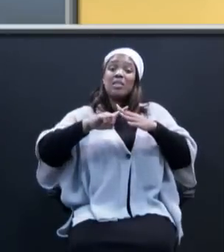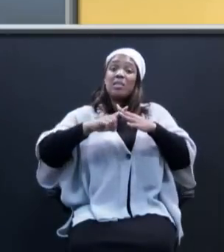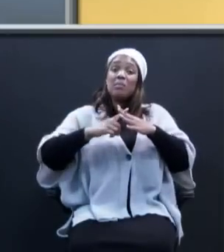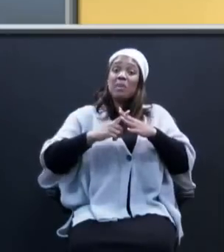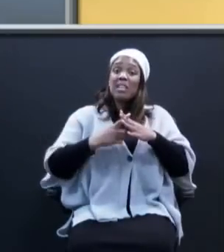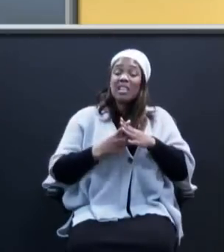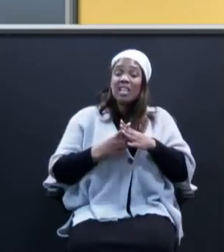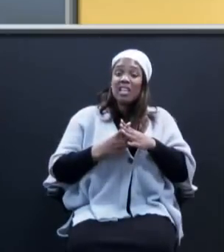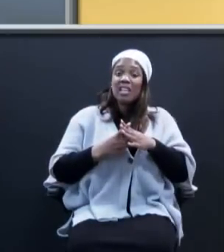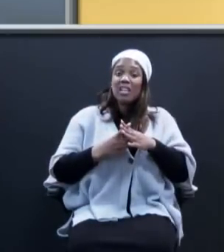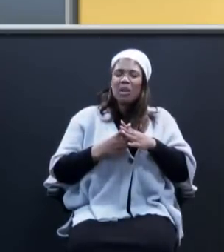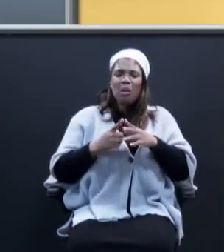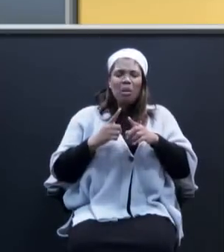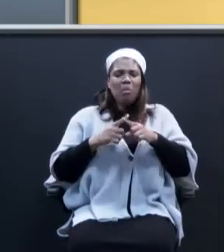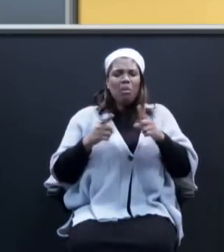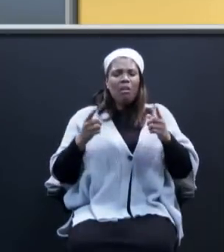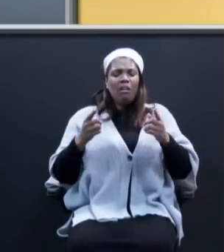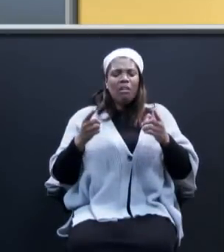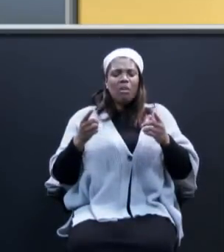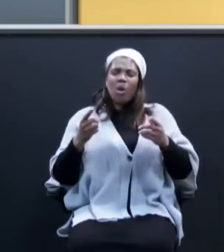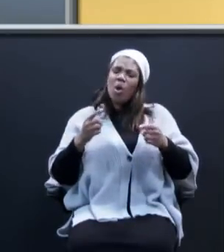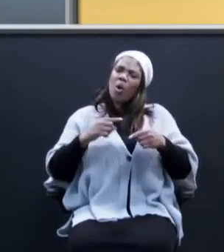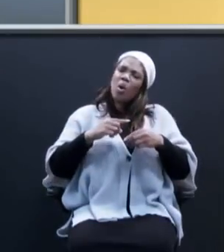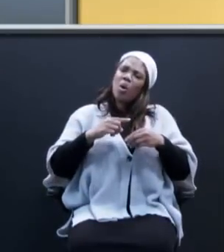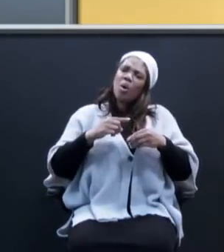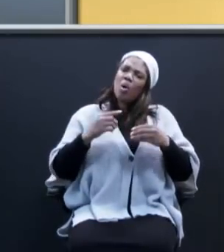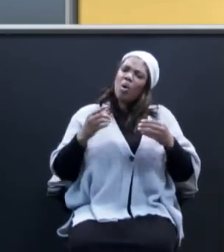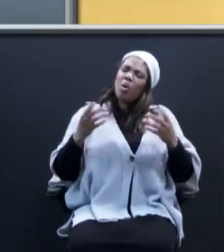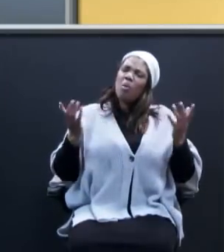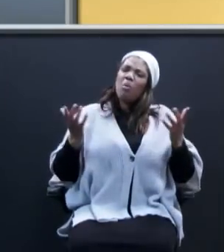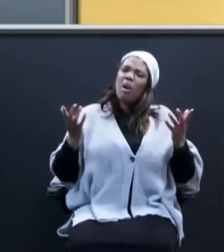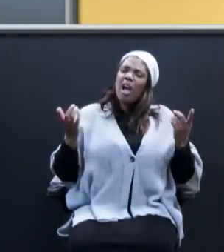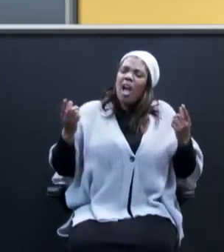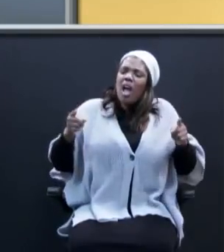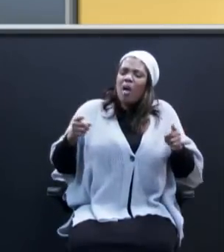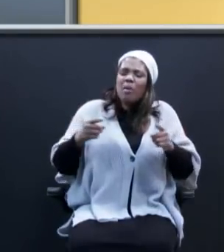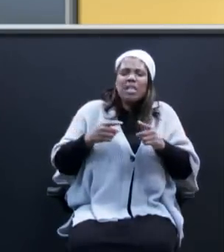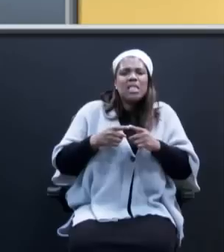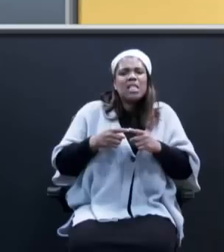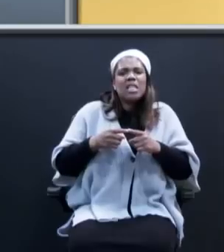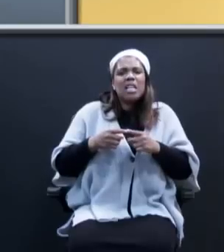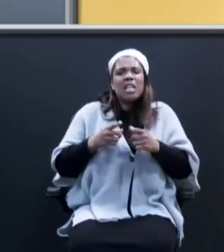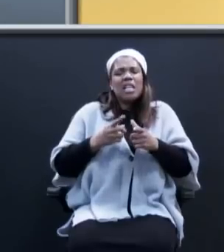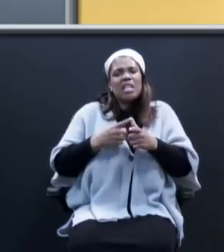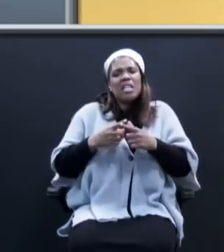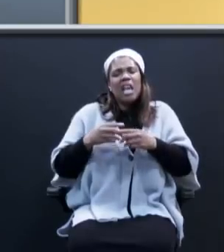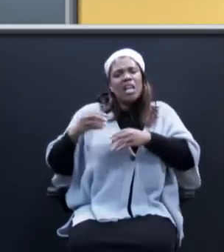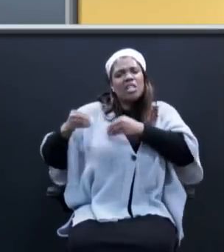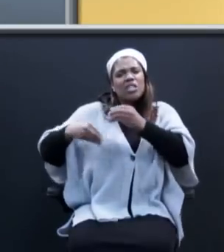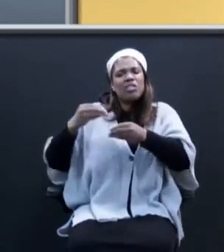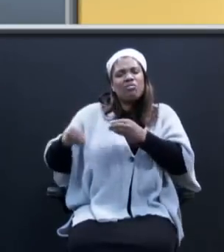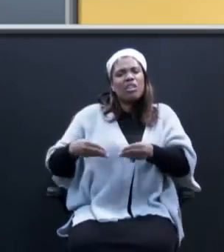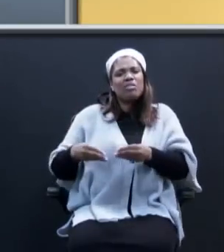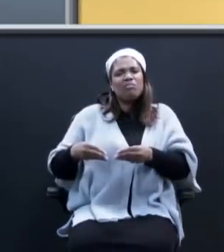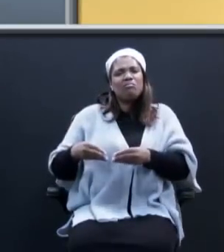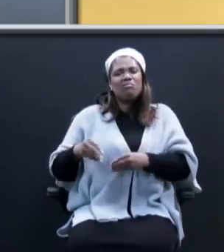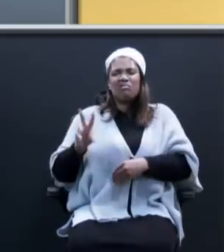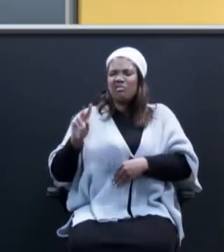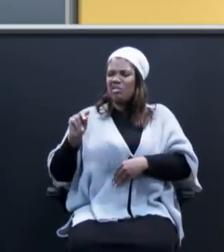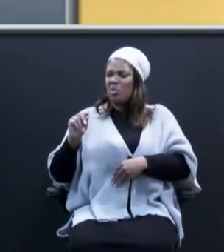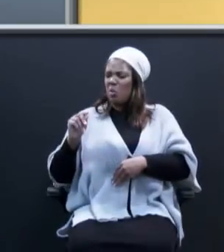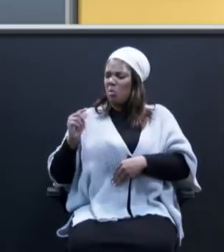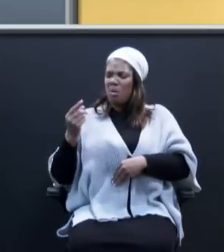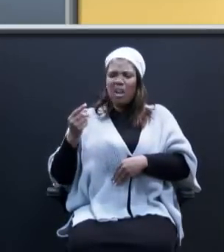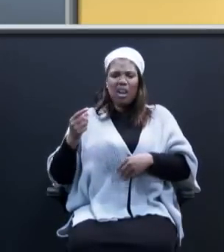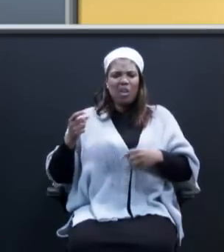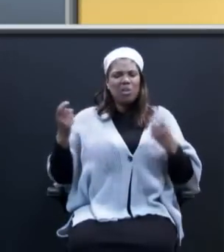But what about the next generation? You mean, ain't nobody going to sin after that? We got us a little problem there.